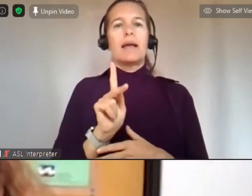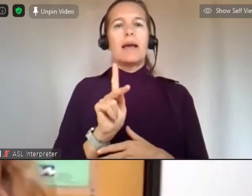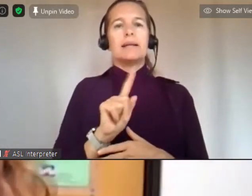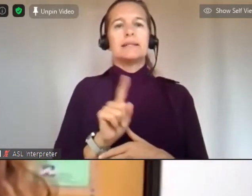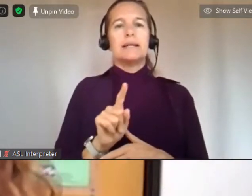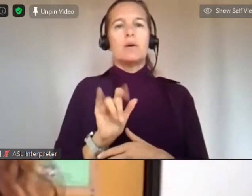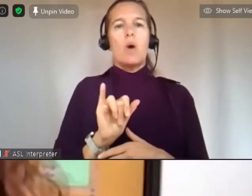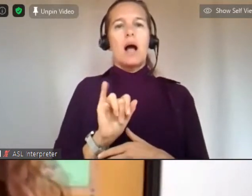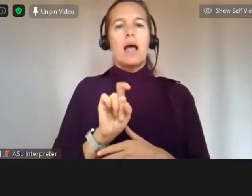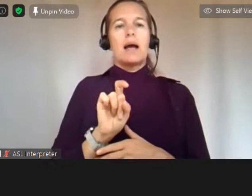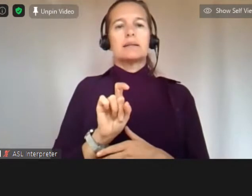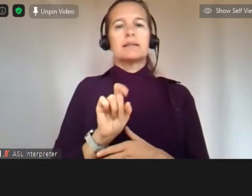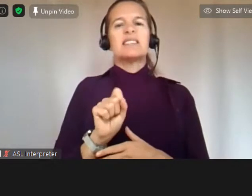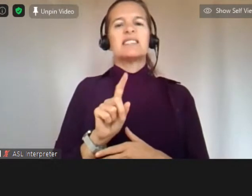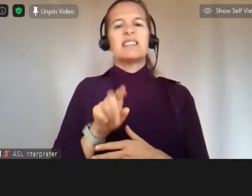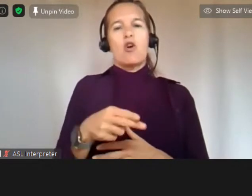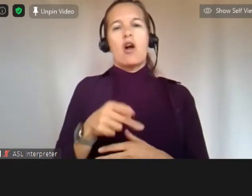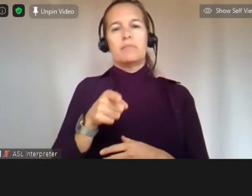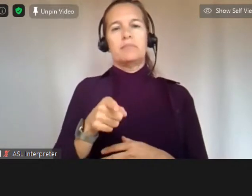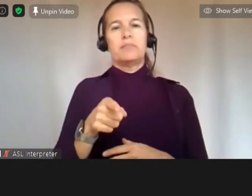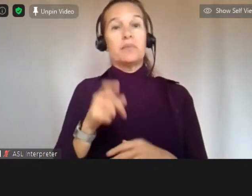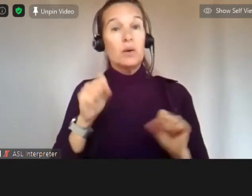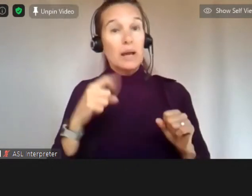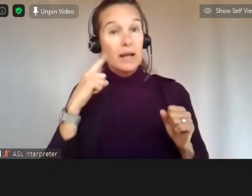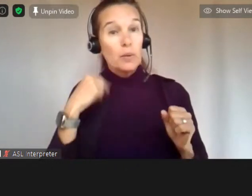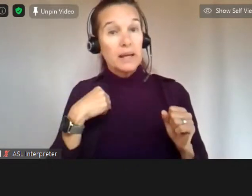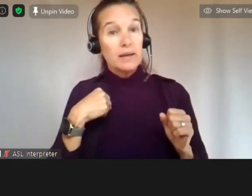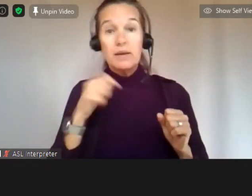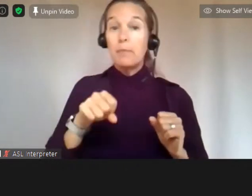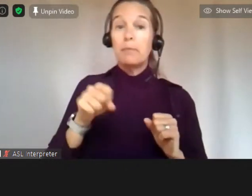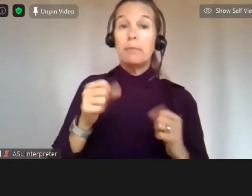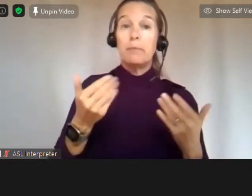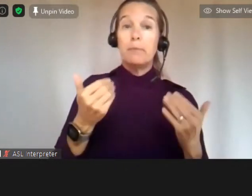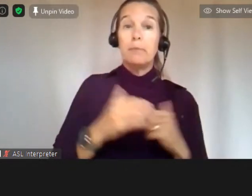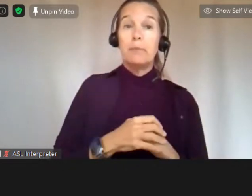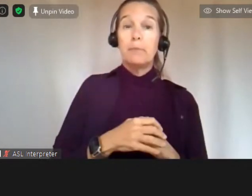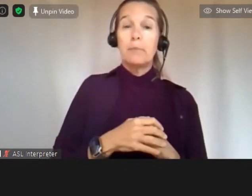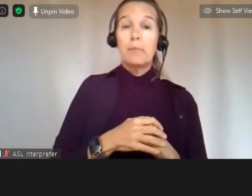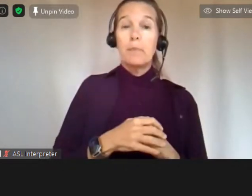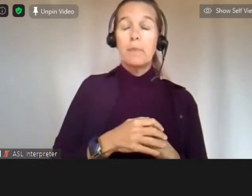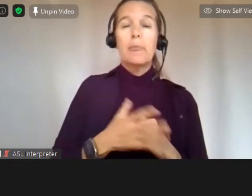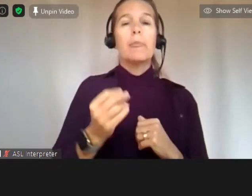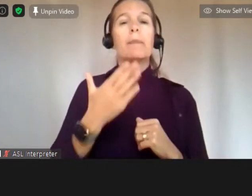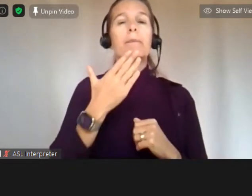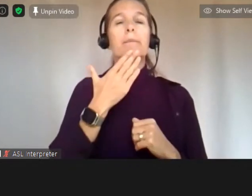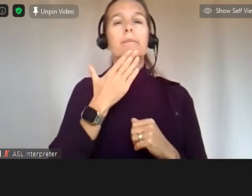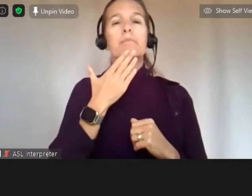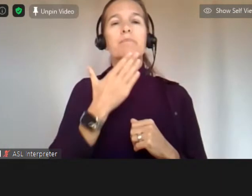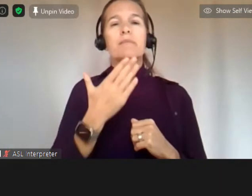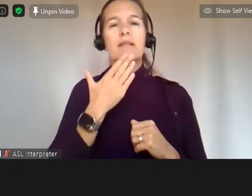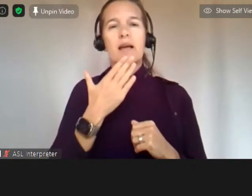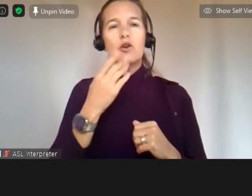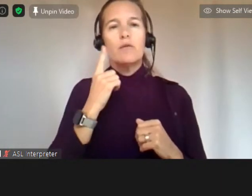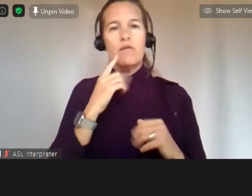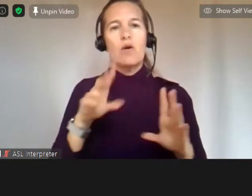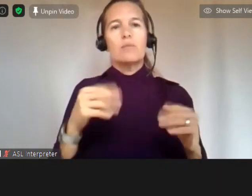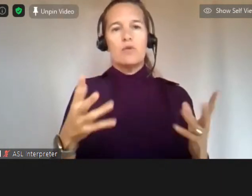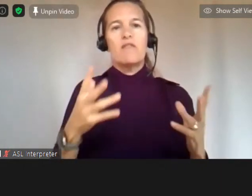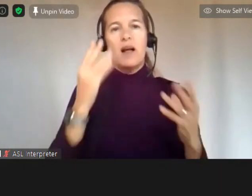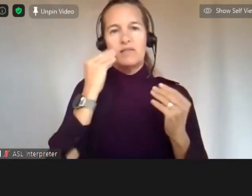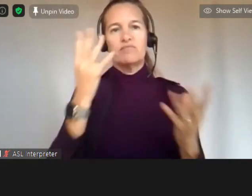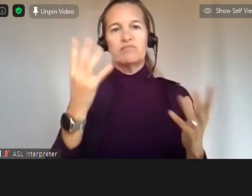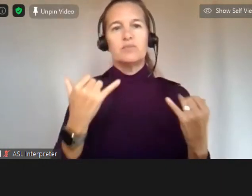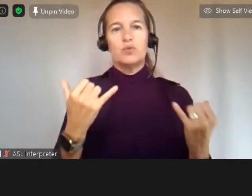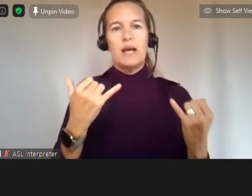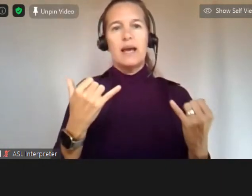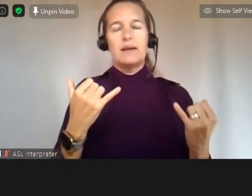Wright. Hi, can you hear me? Yes. Hey, thanks for doing this today.